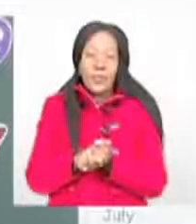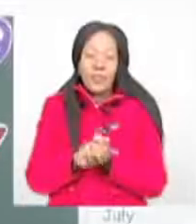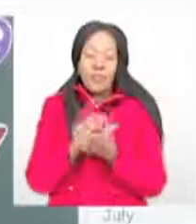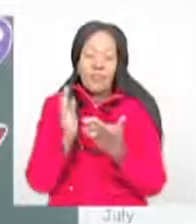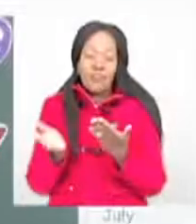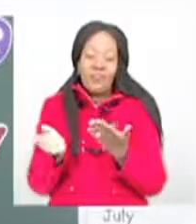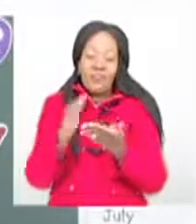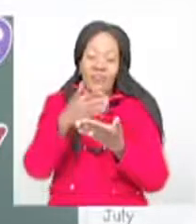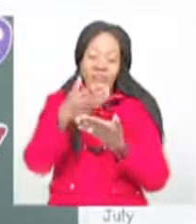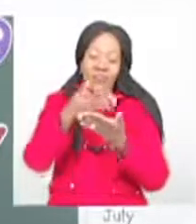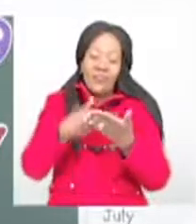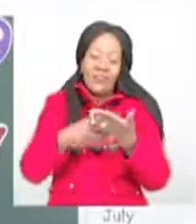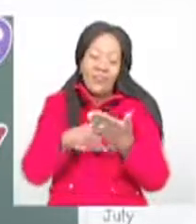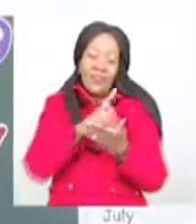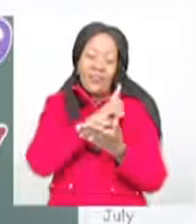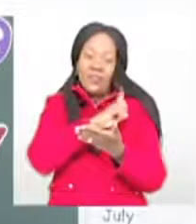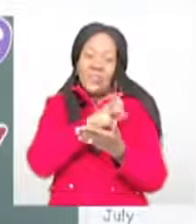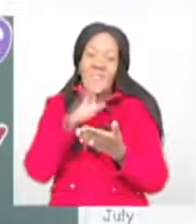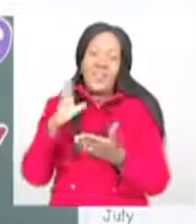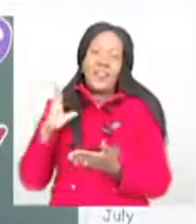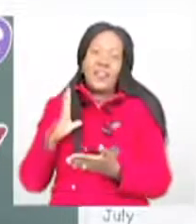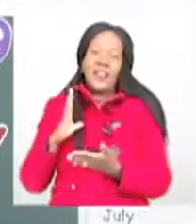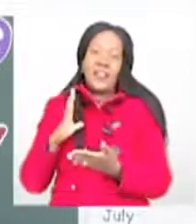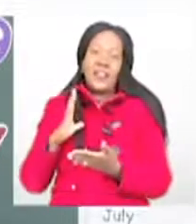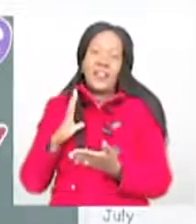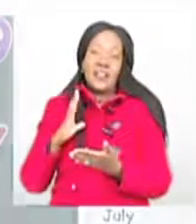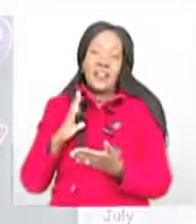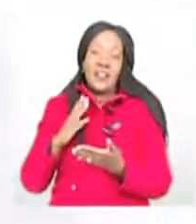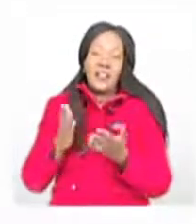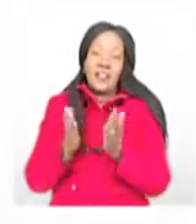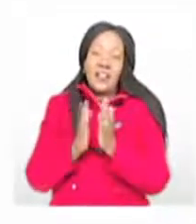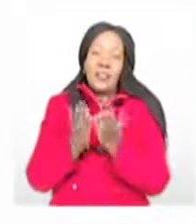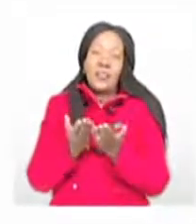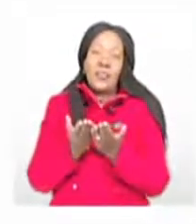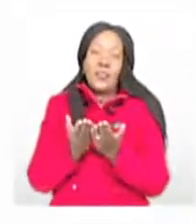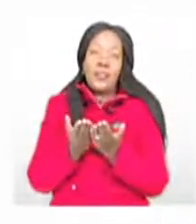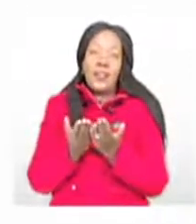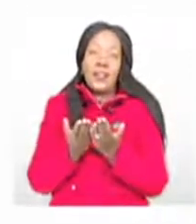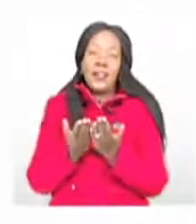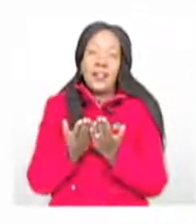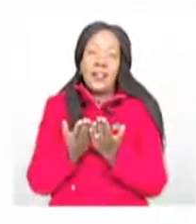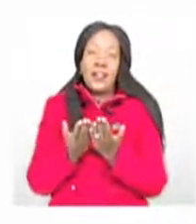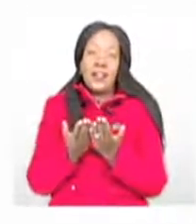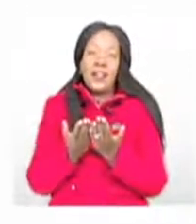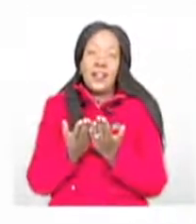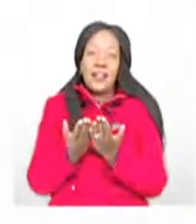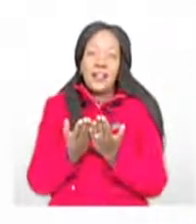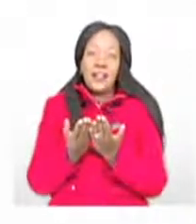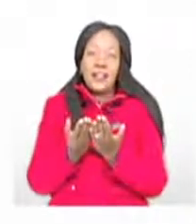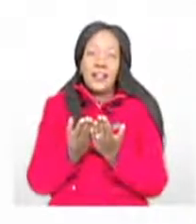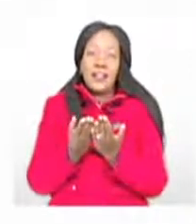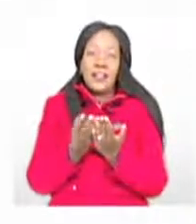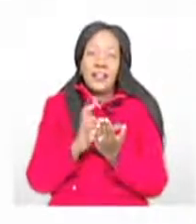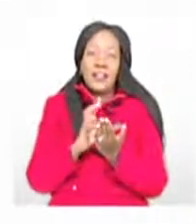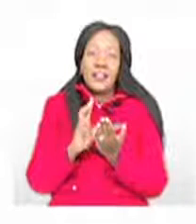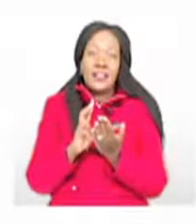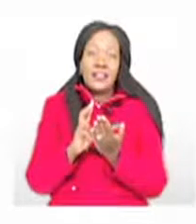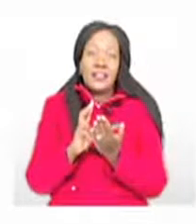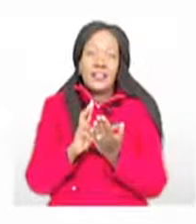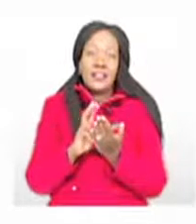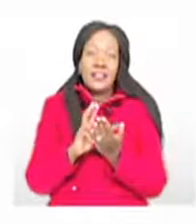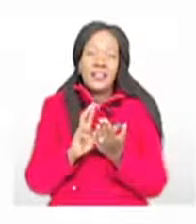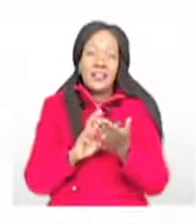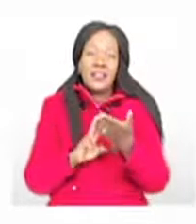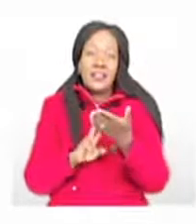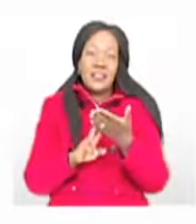Let's turn to page 15 of our booklet. The instruction on page